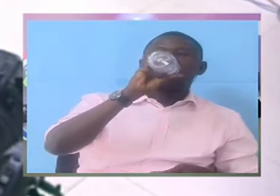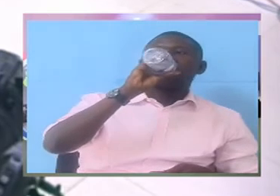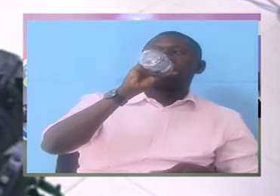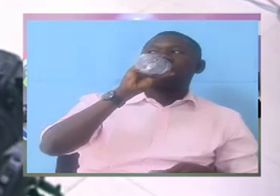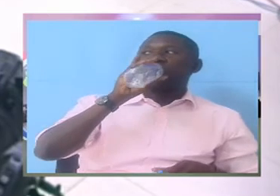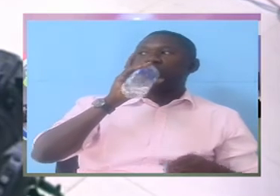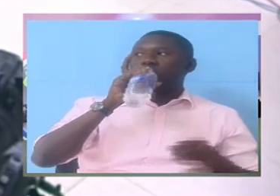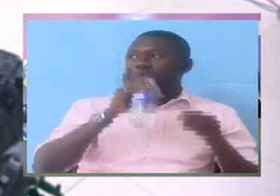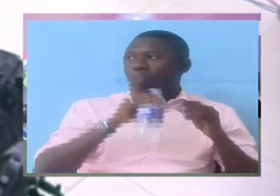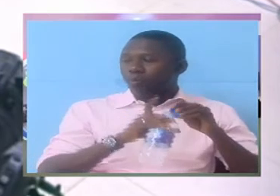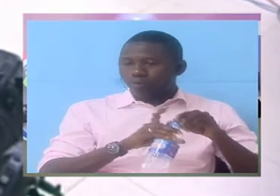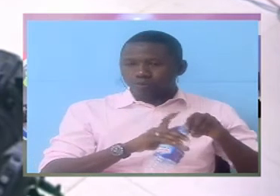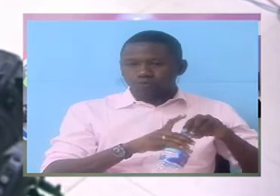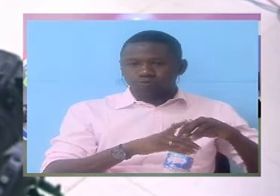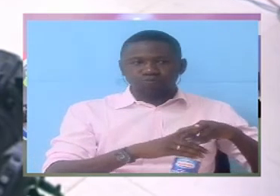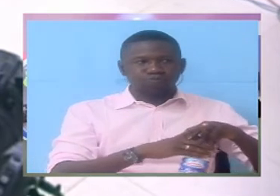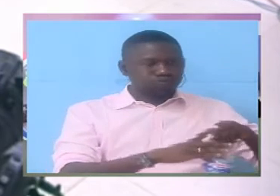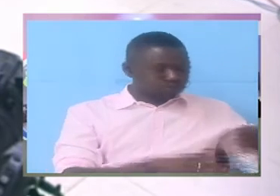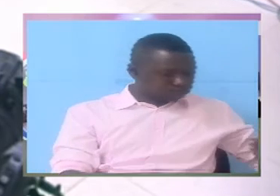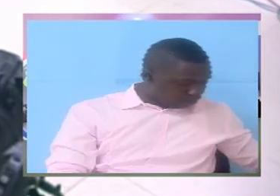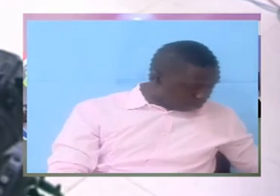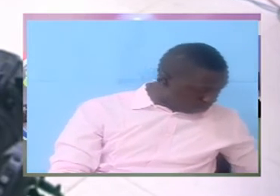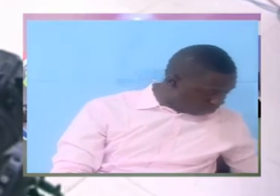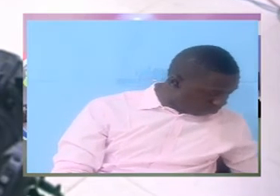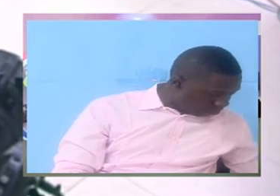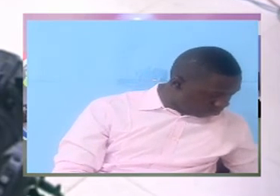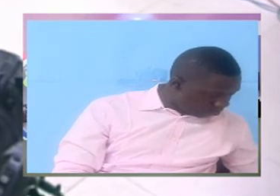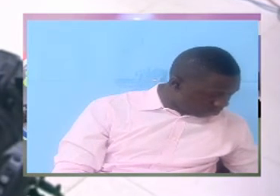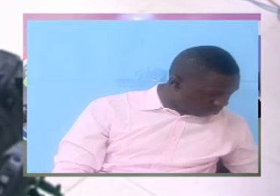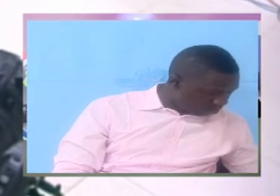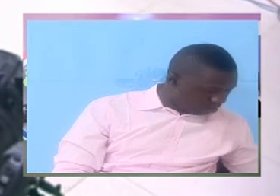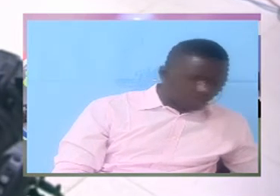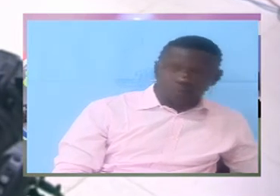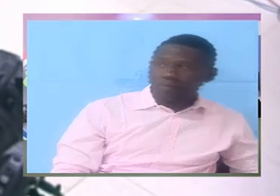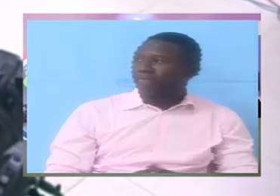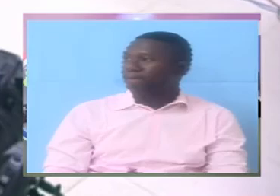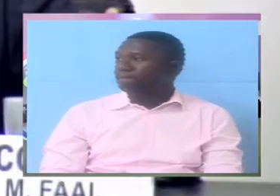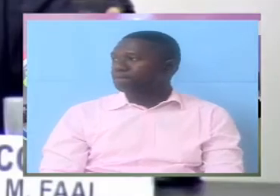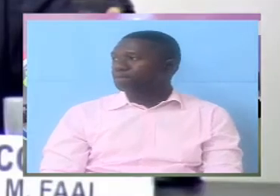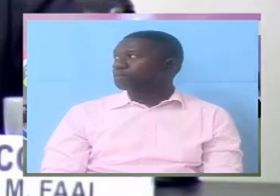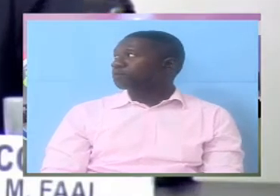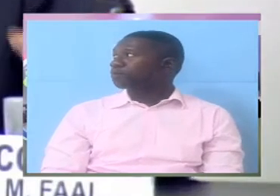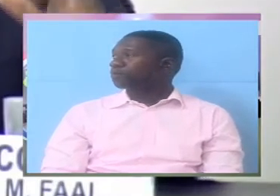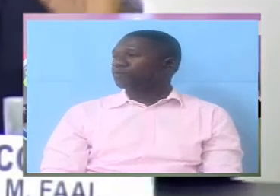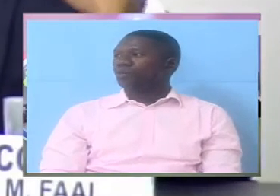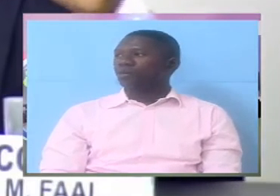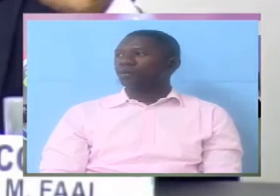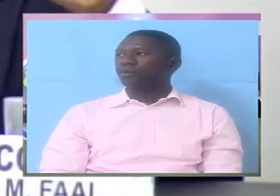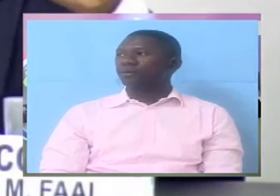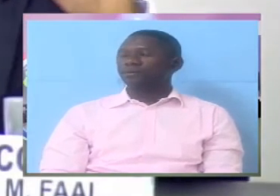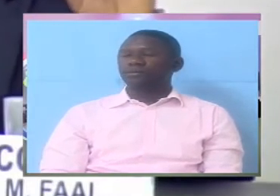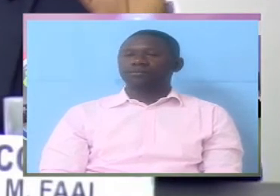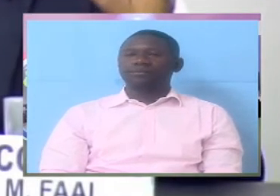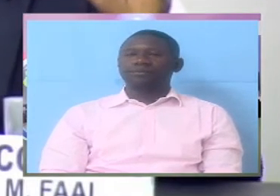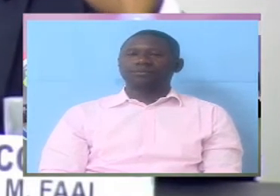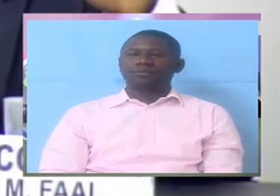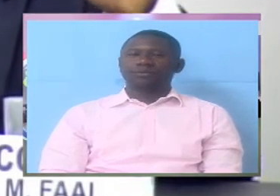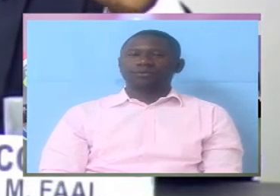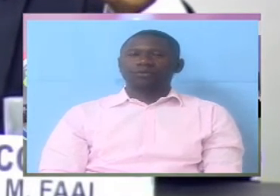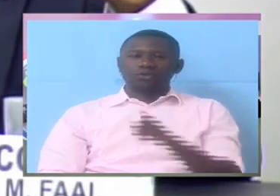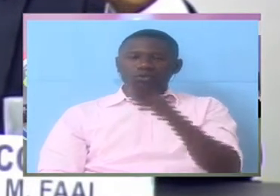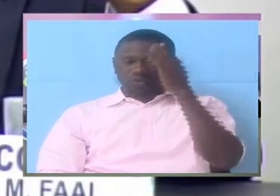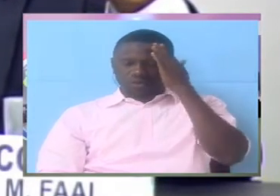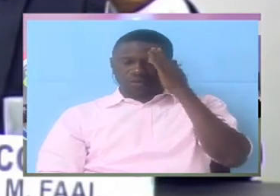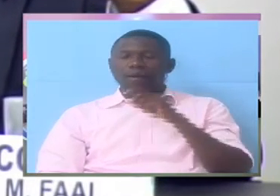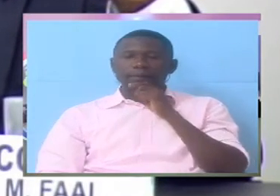When the witness is not suffering from any psychosocial issue, let the witness proceed. You know, Mr. Witness,